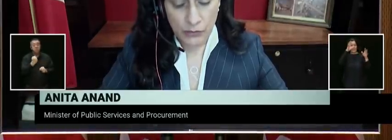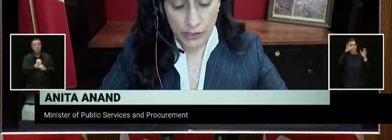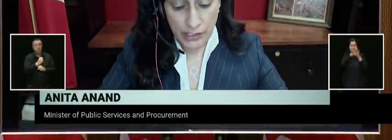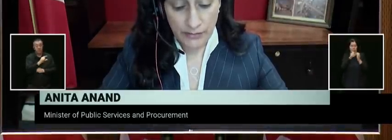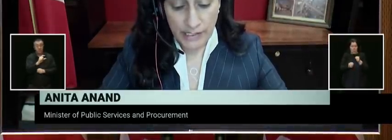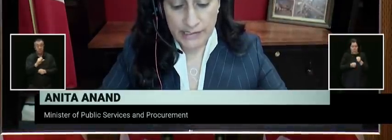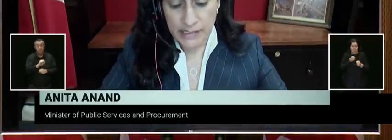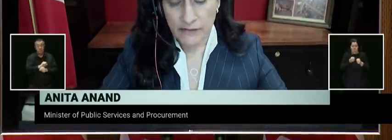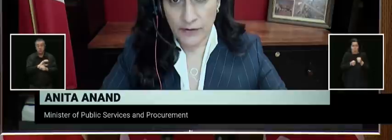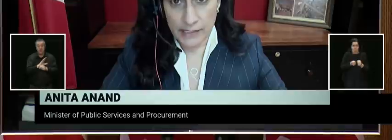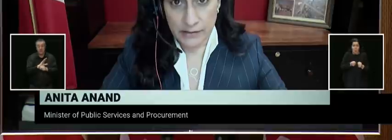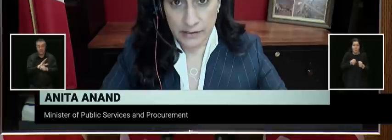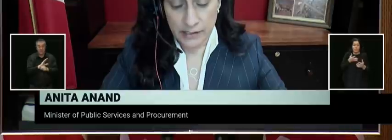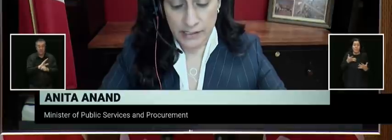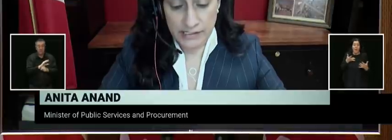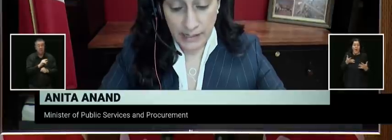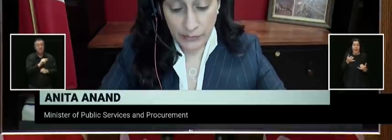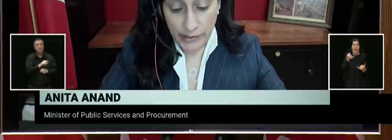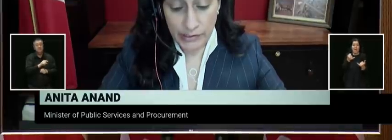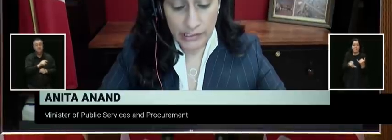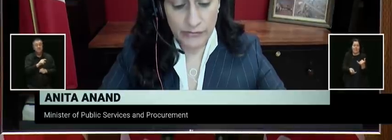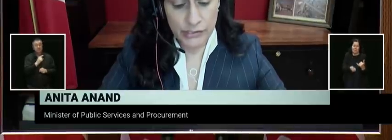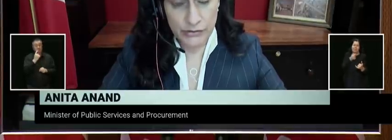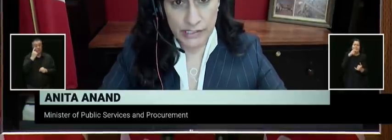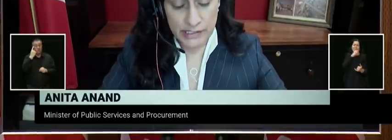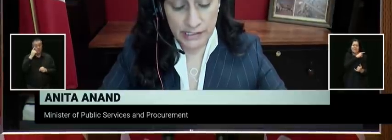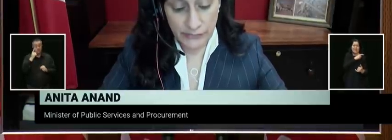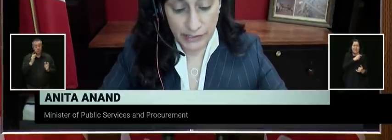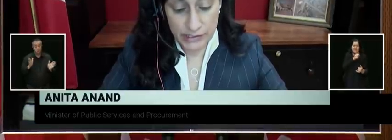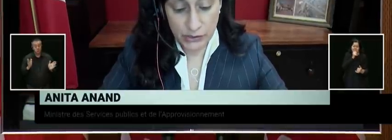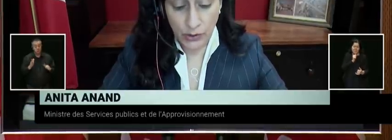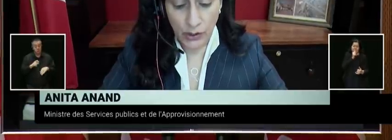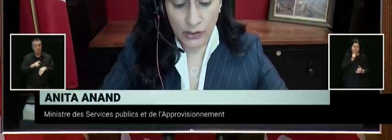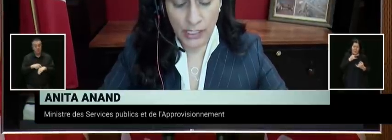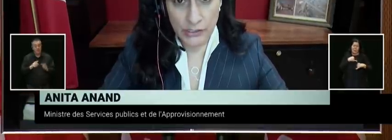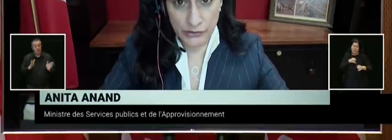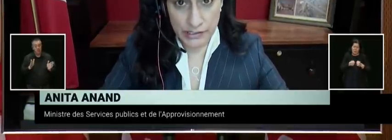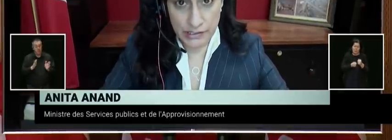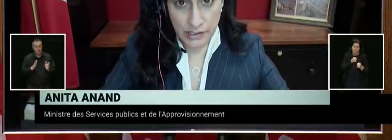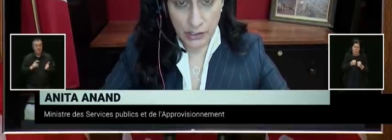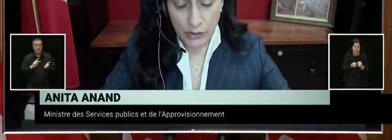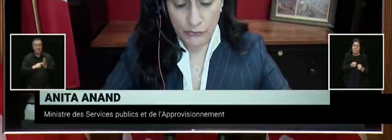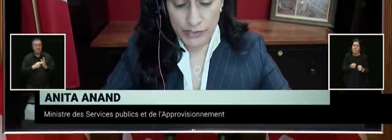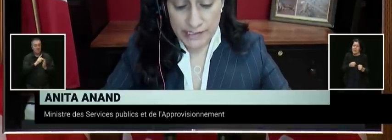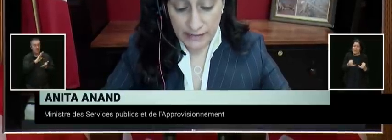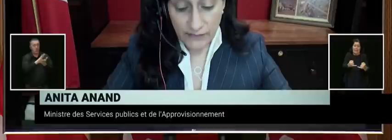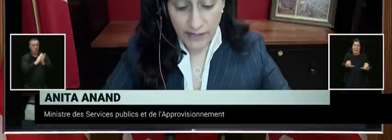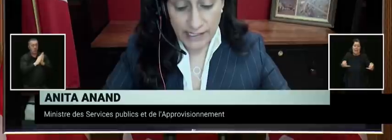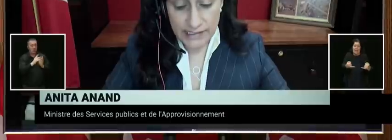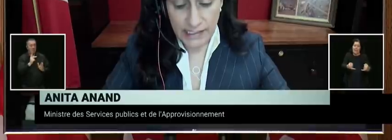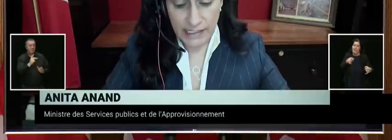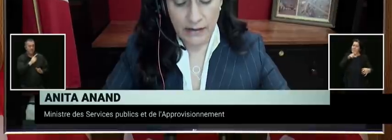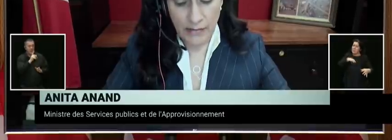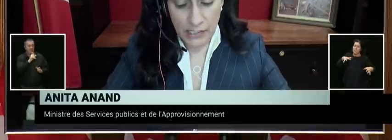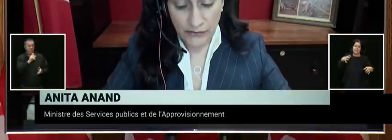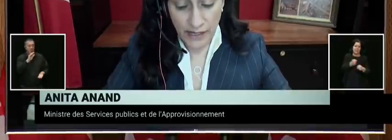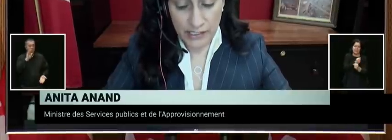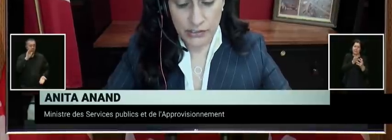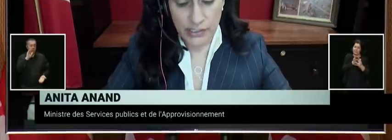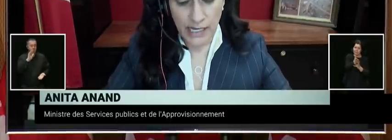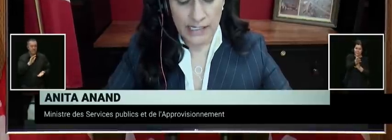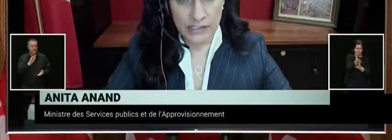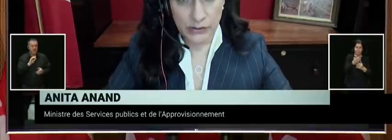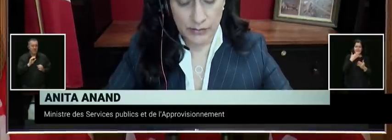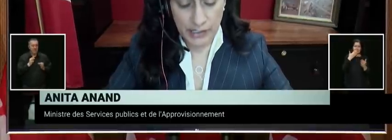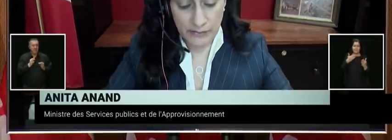expansion work means that Pfizer is temporarily reducing deliveries to all countries receiving vaccine